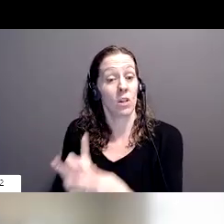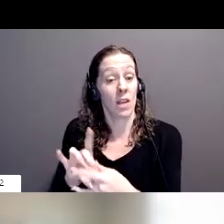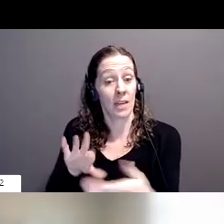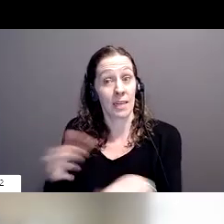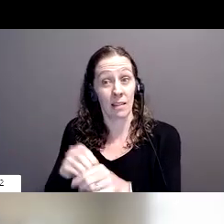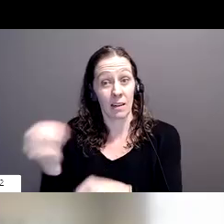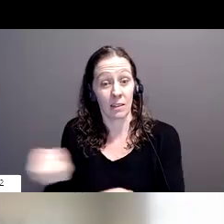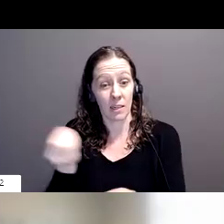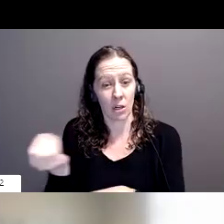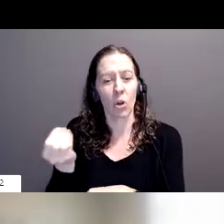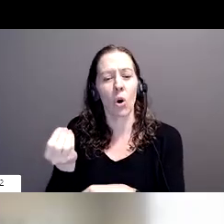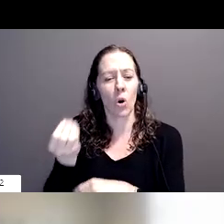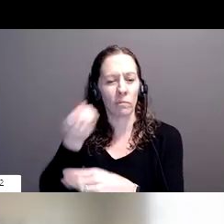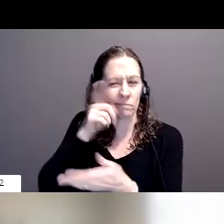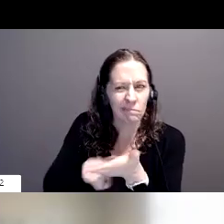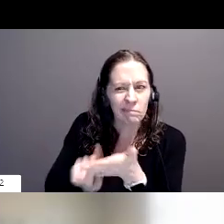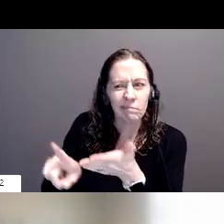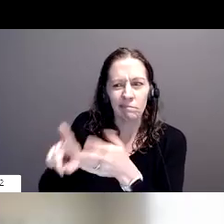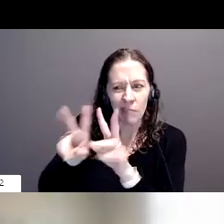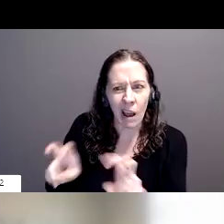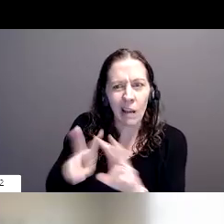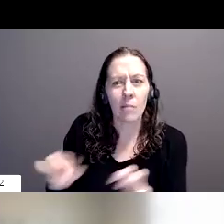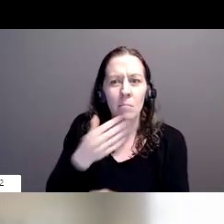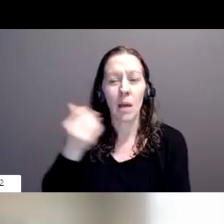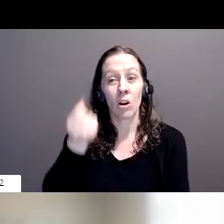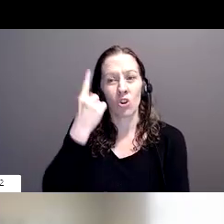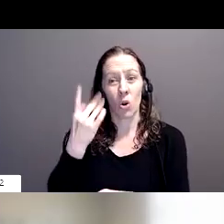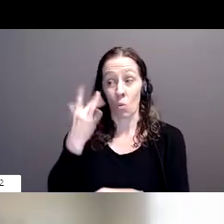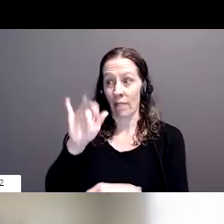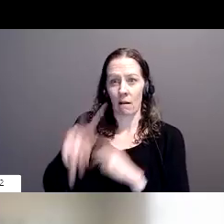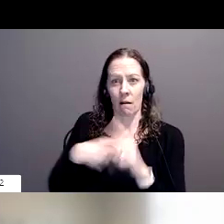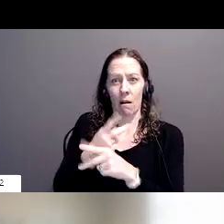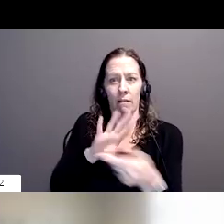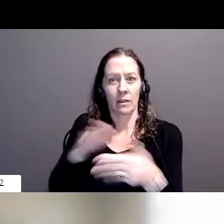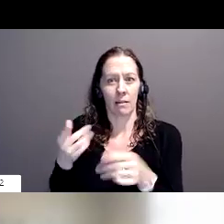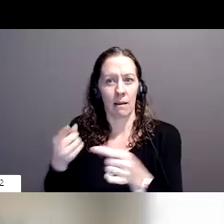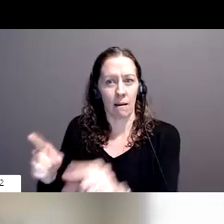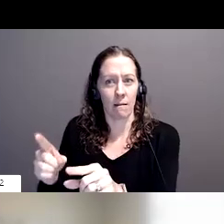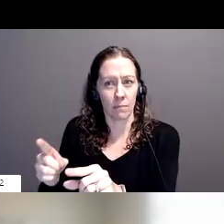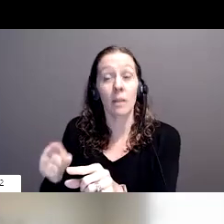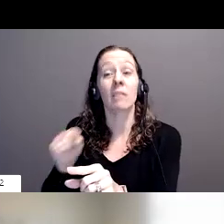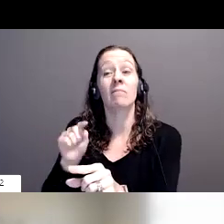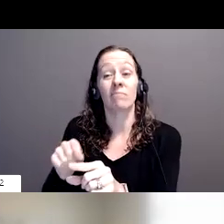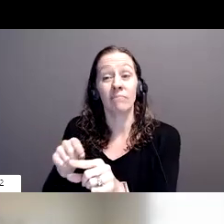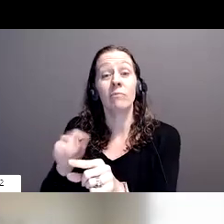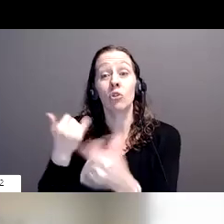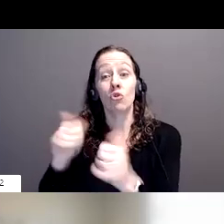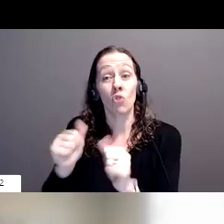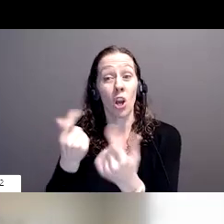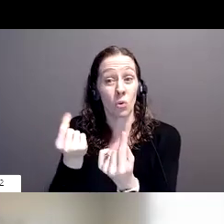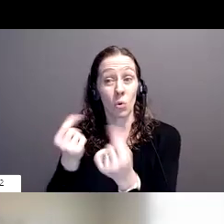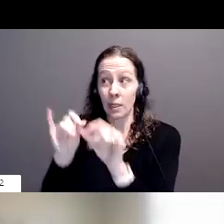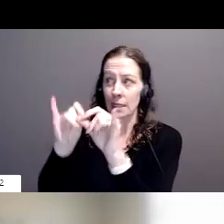to better understand why such deaths occur, and trying to create further systemic change